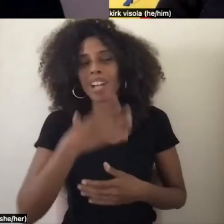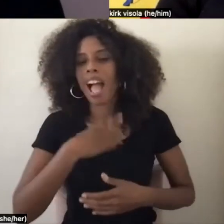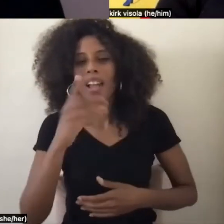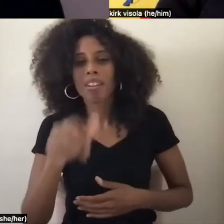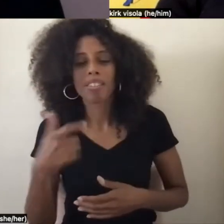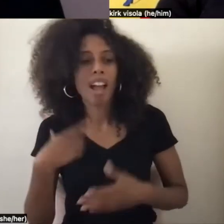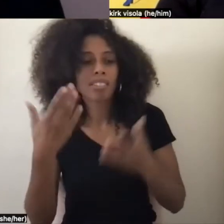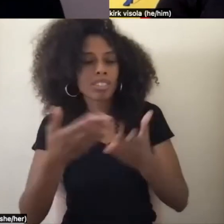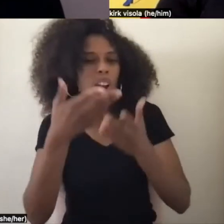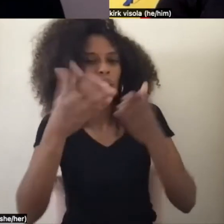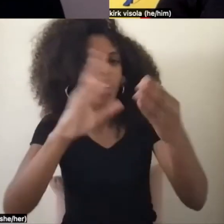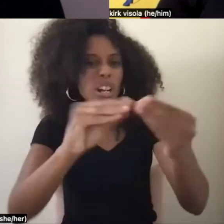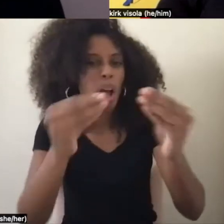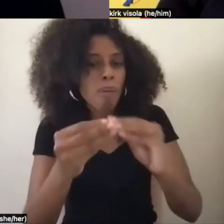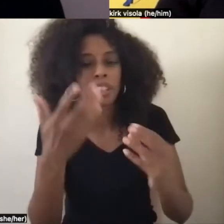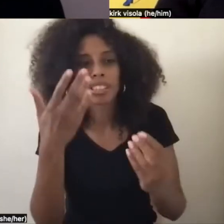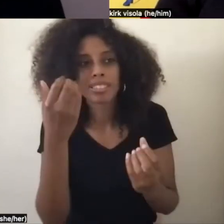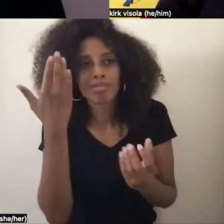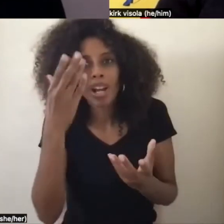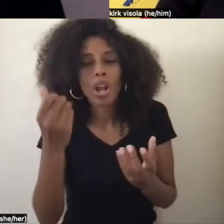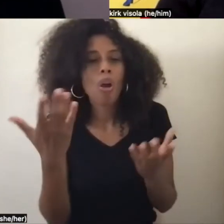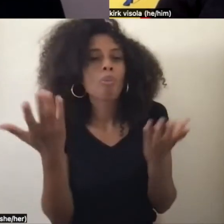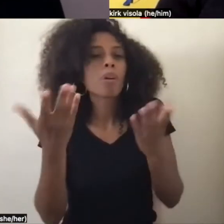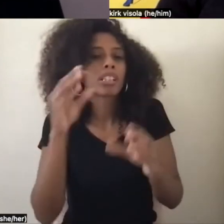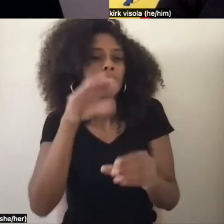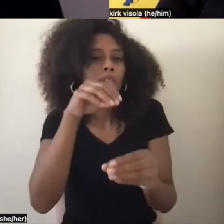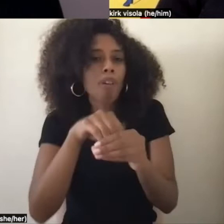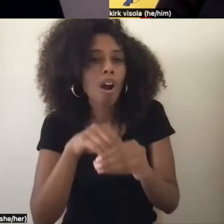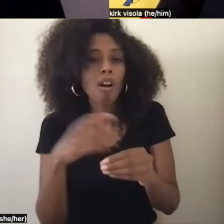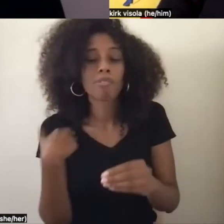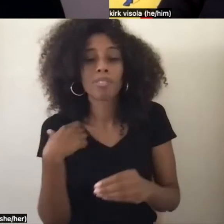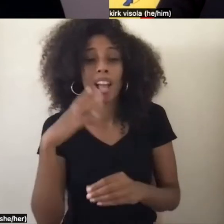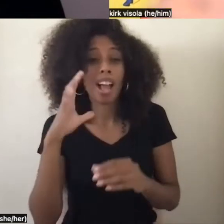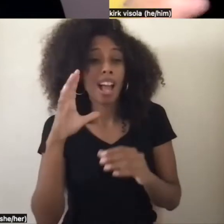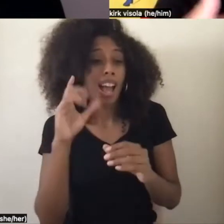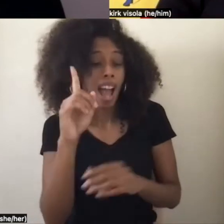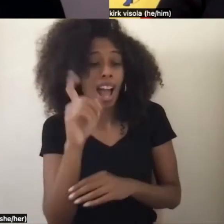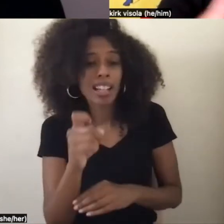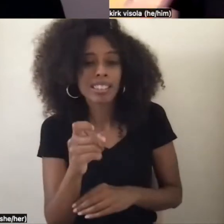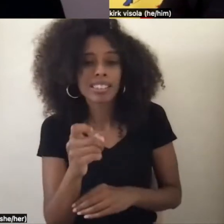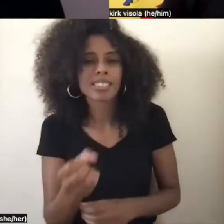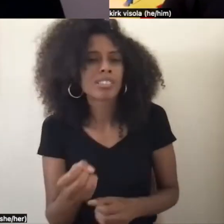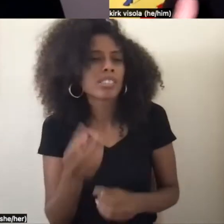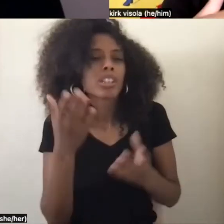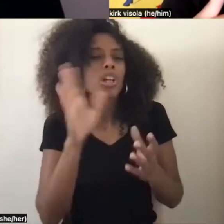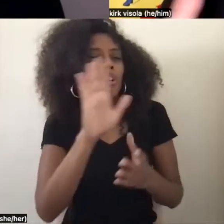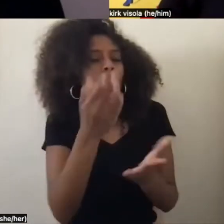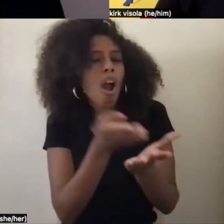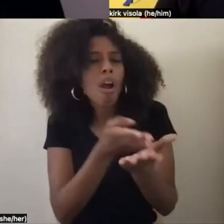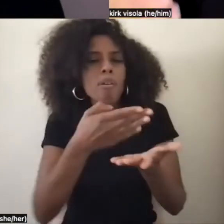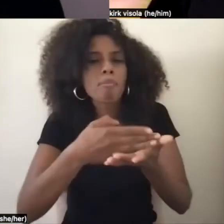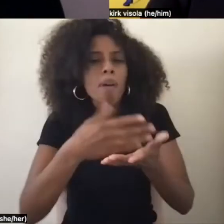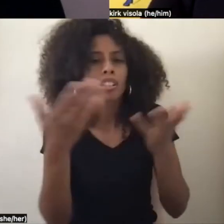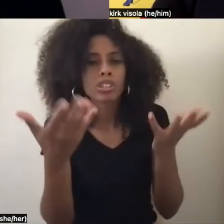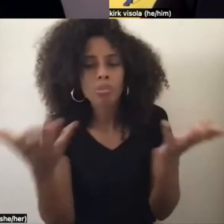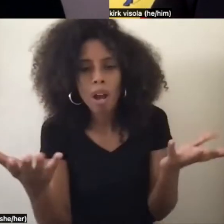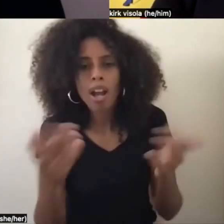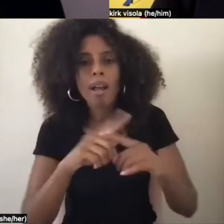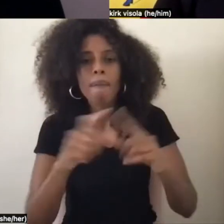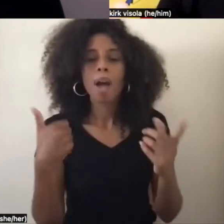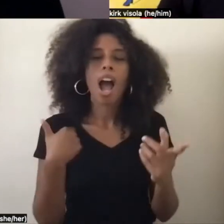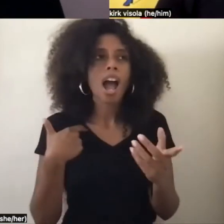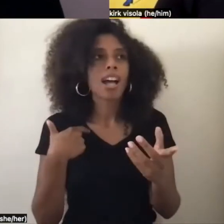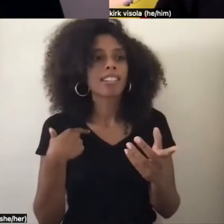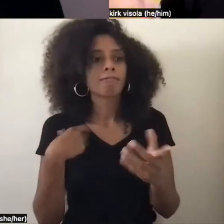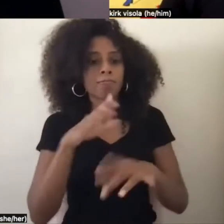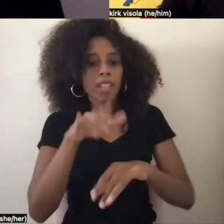And oftentimes I will ask, what's their budget? Just so we don't waste people's time. But from there, I write a proposal and lay things out and then send it over to them and have